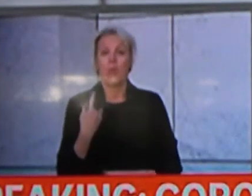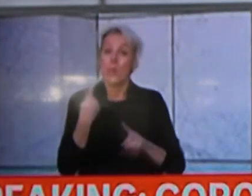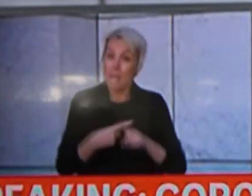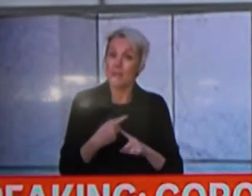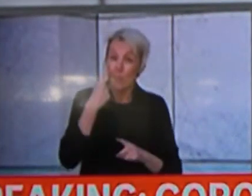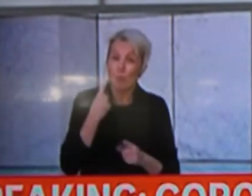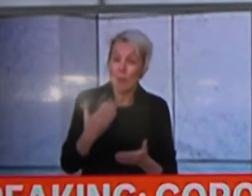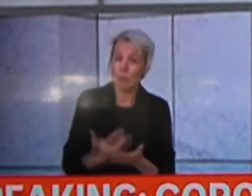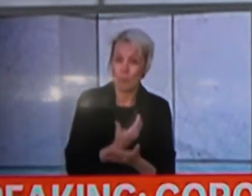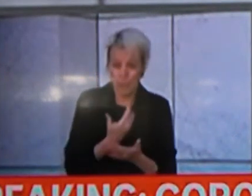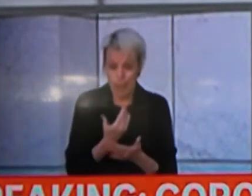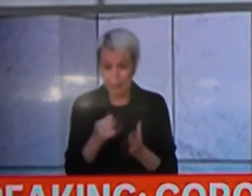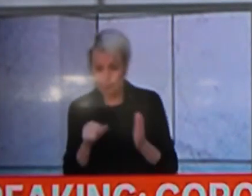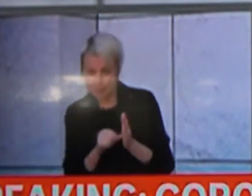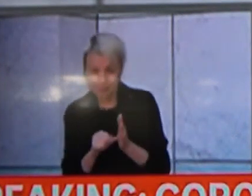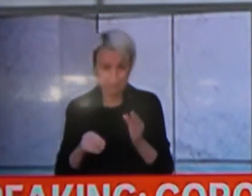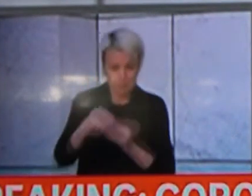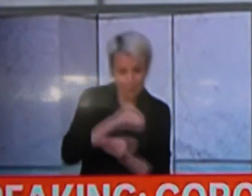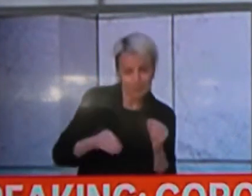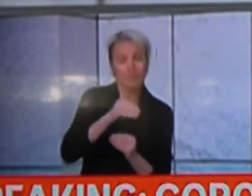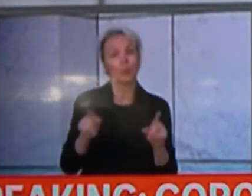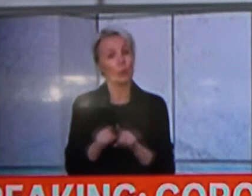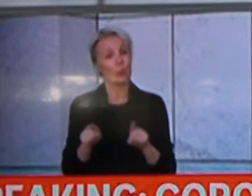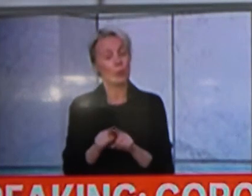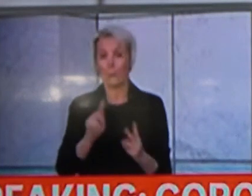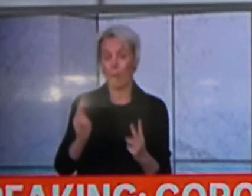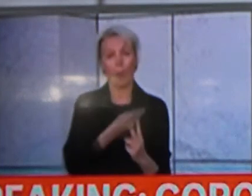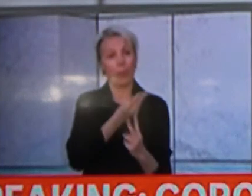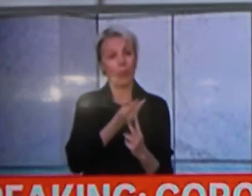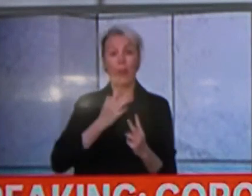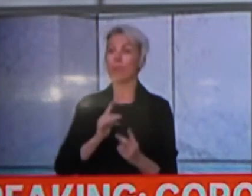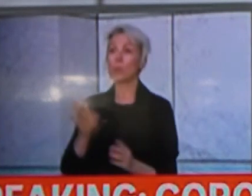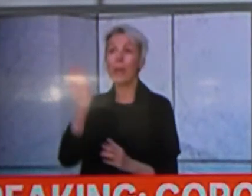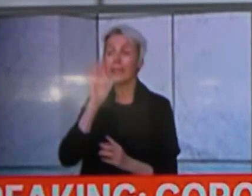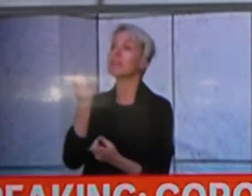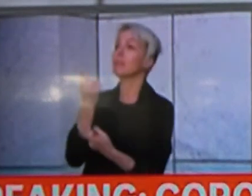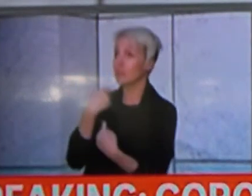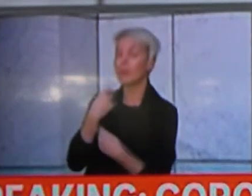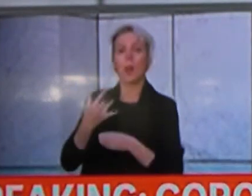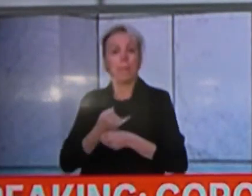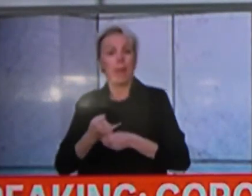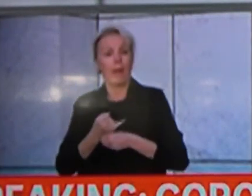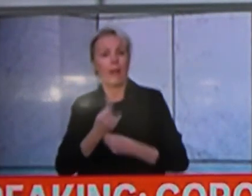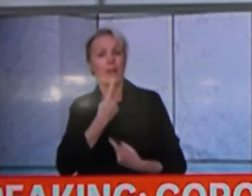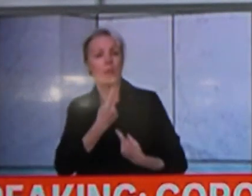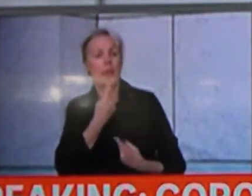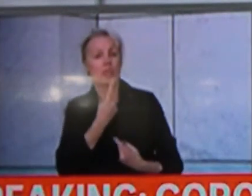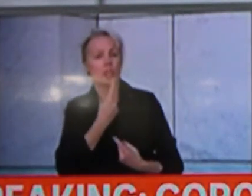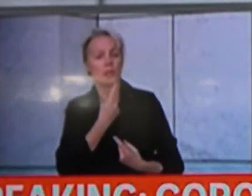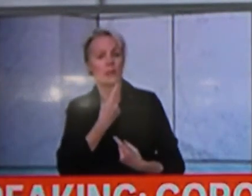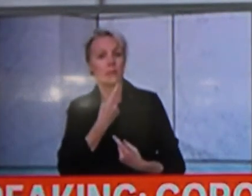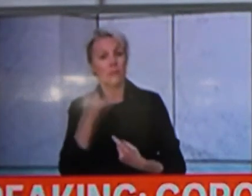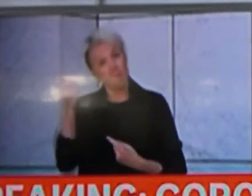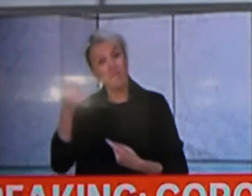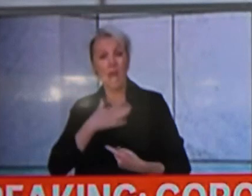of Australians. And that means acting on the medical advice and ensuring that we remain totally in lock groove with them on the